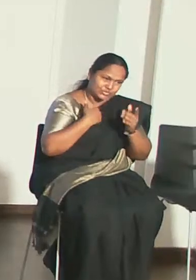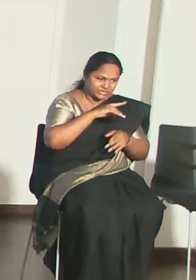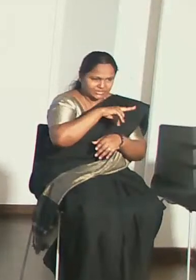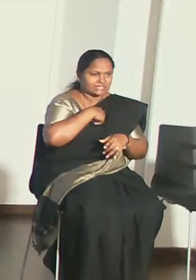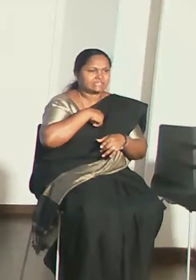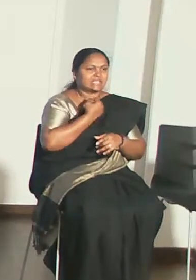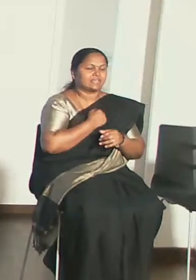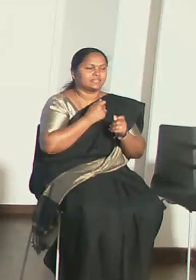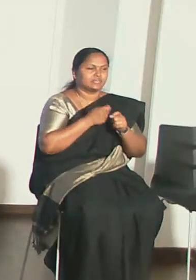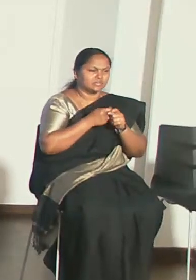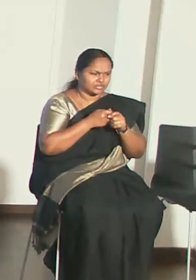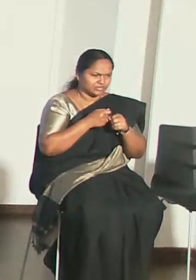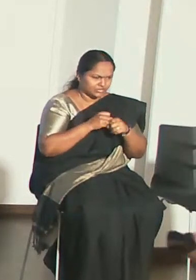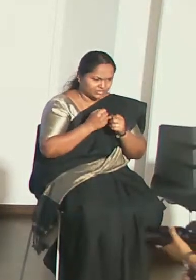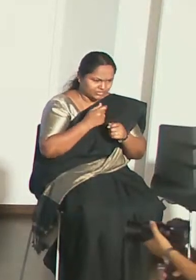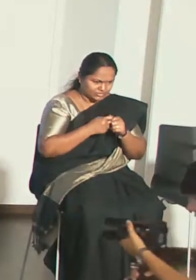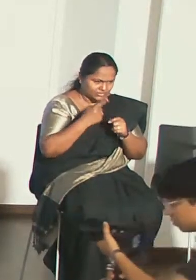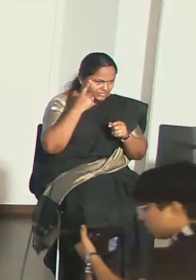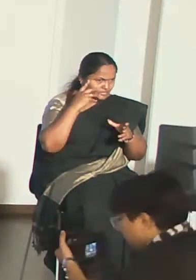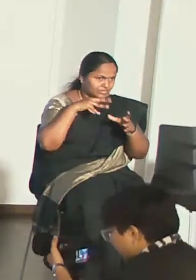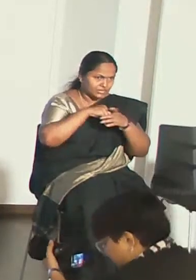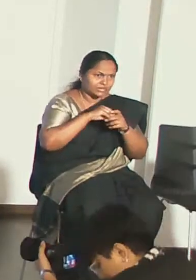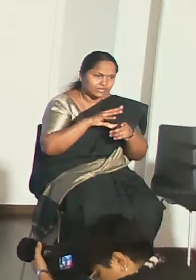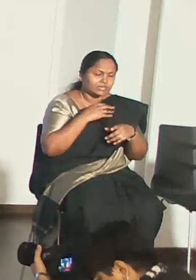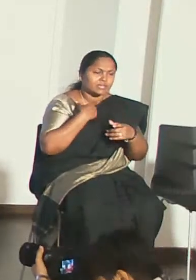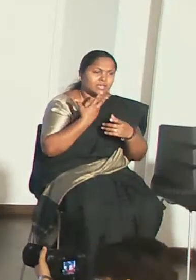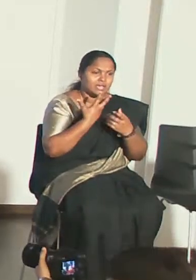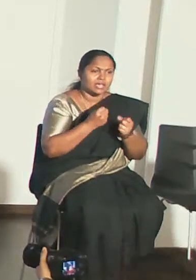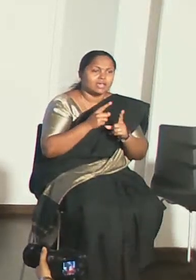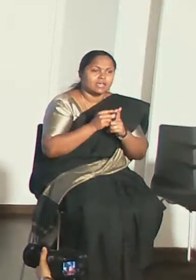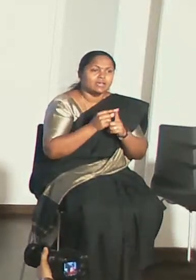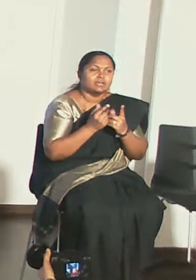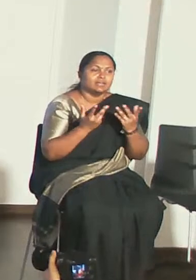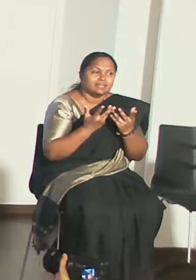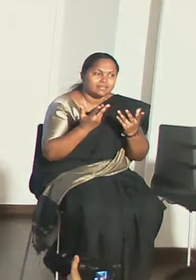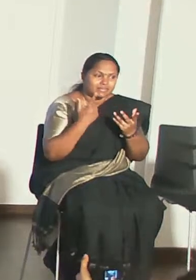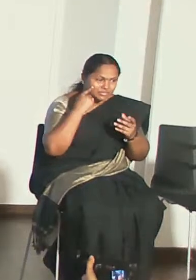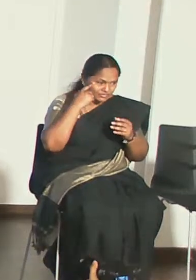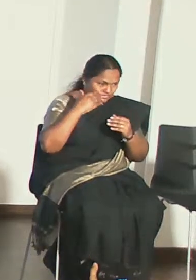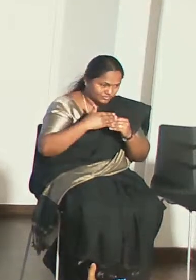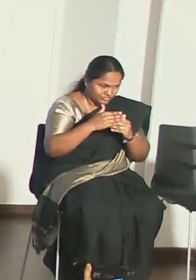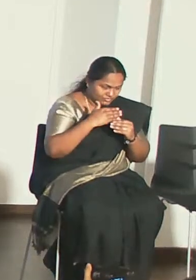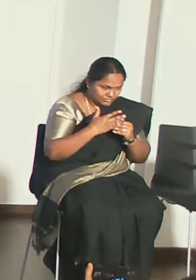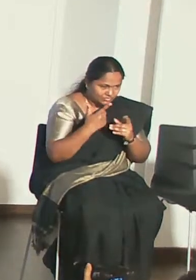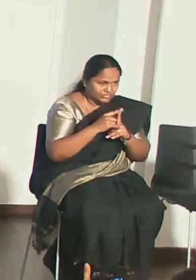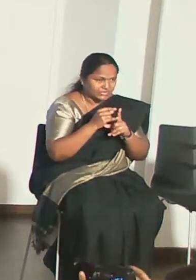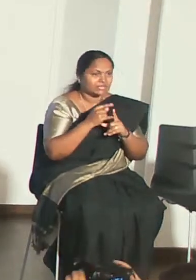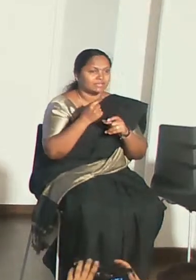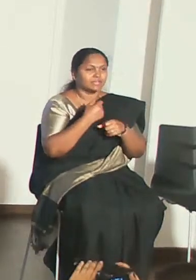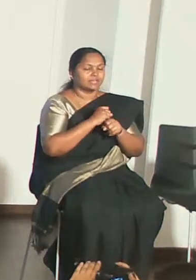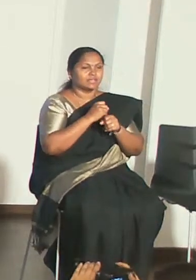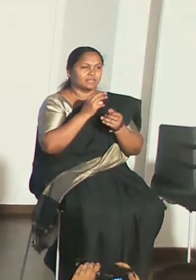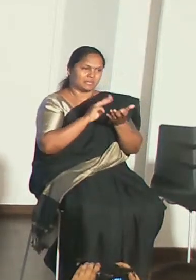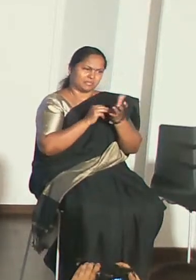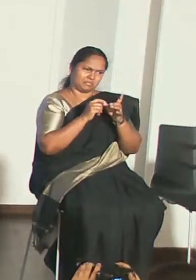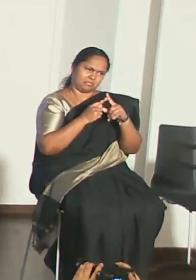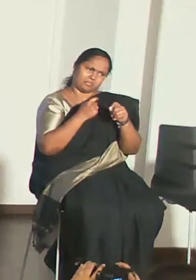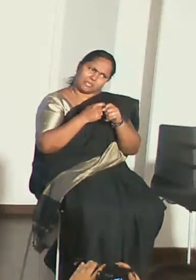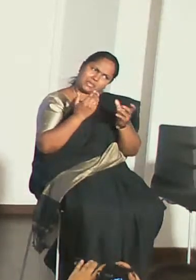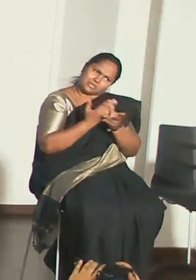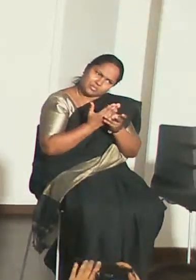on. And I'm not valorizing that infrastructure is absent and therefore we're doing great romantic work.